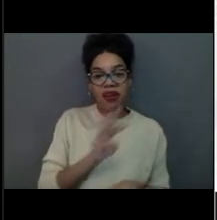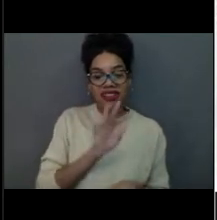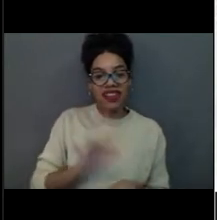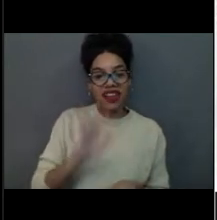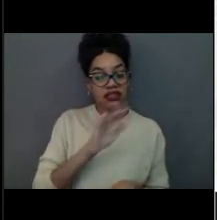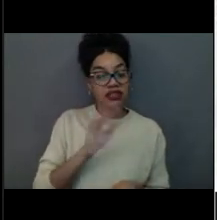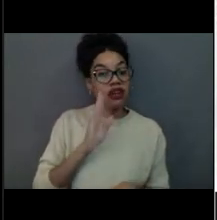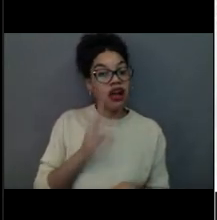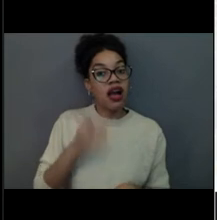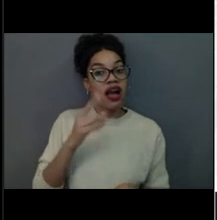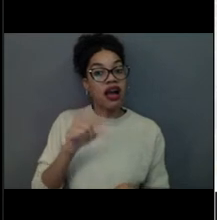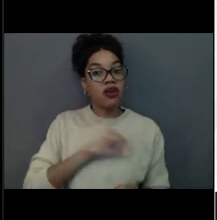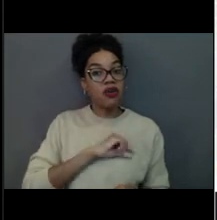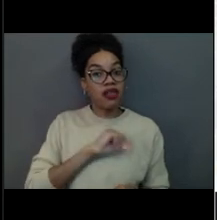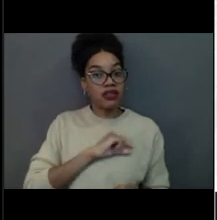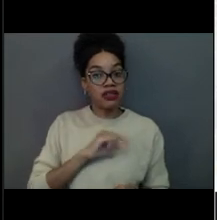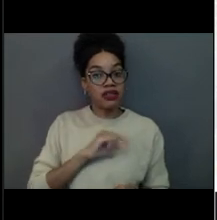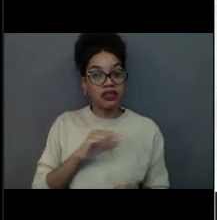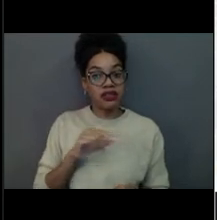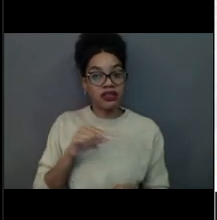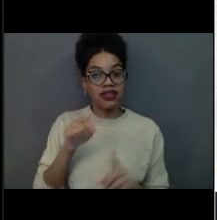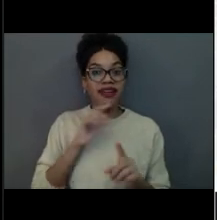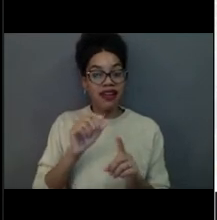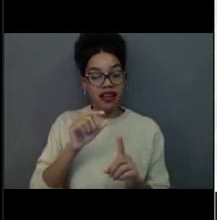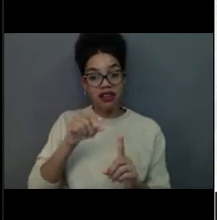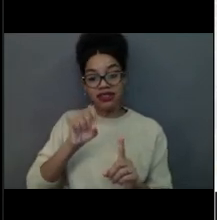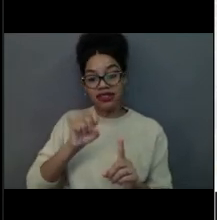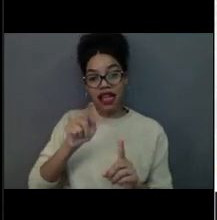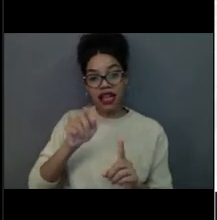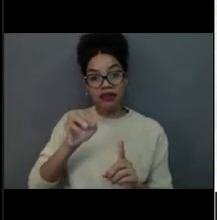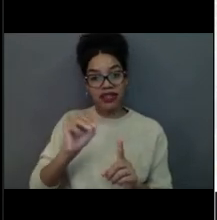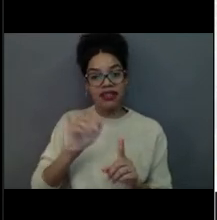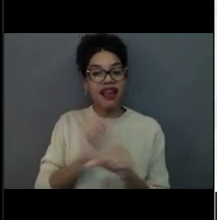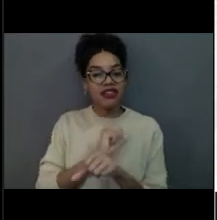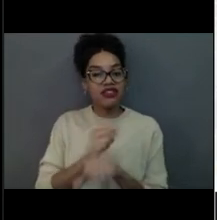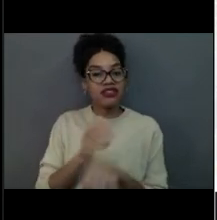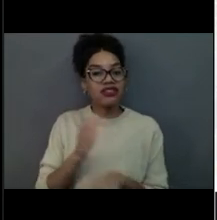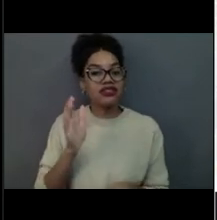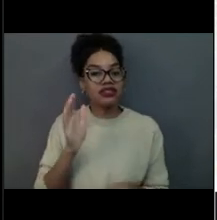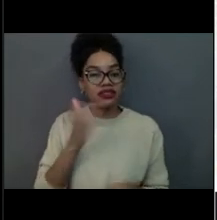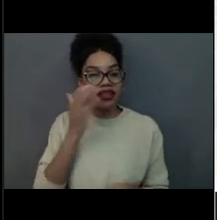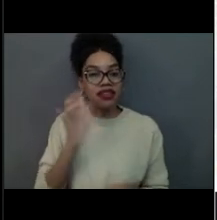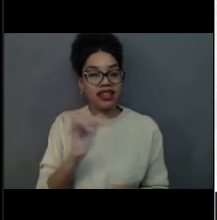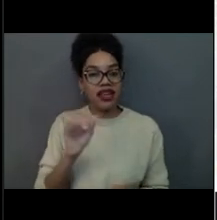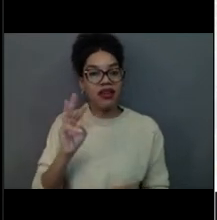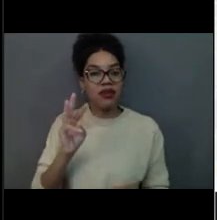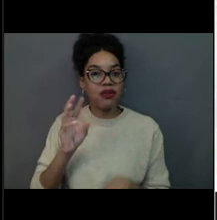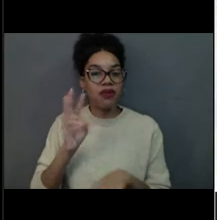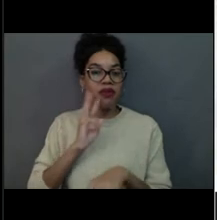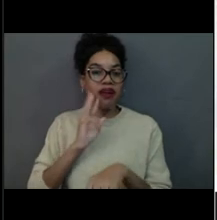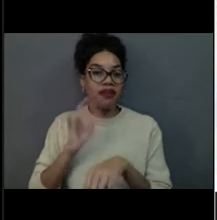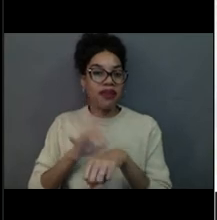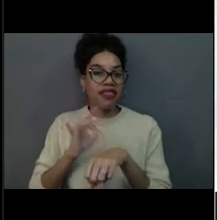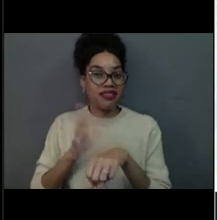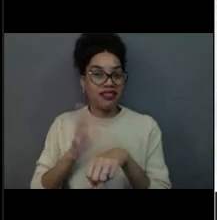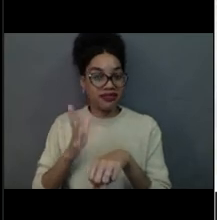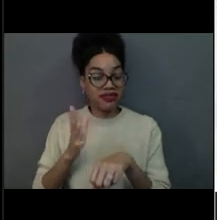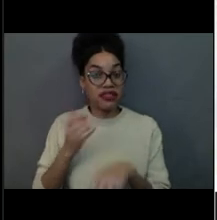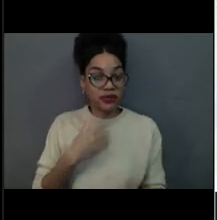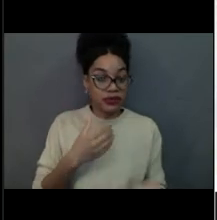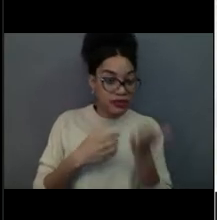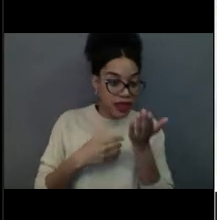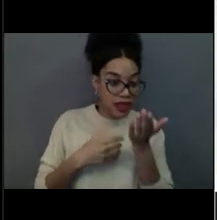salmon actually smells like watermelon, identical to watermelon. It is the weirdest thing ever. You can smell a piece of raw salmon. If it's super high